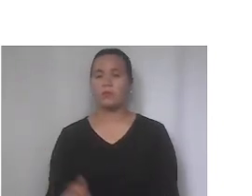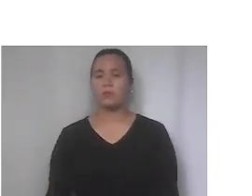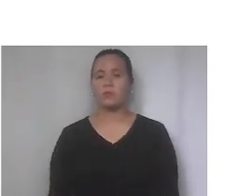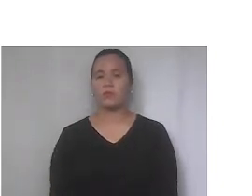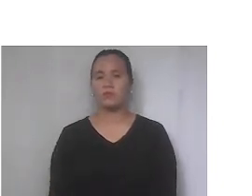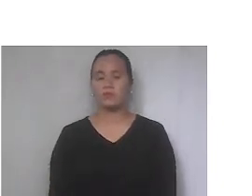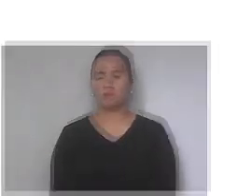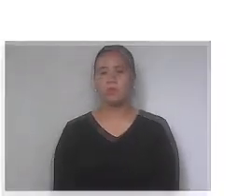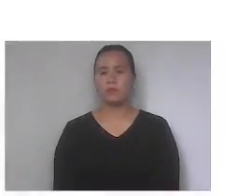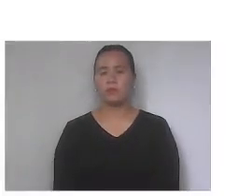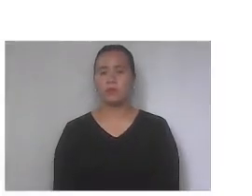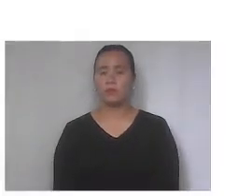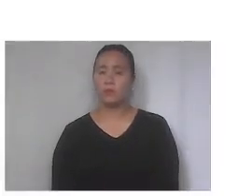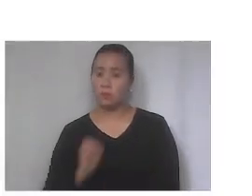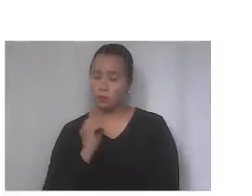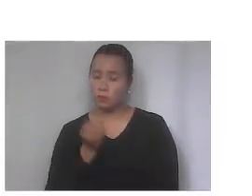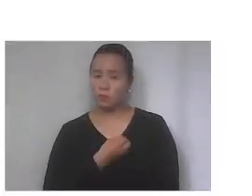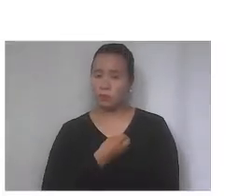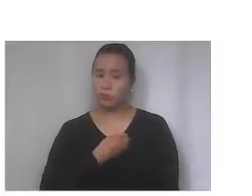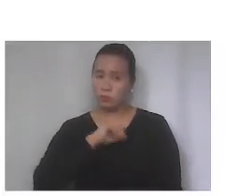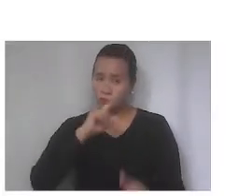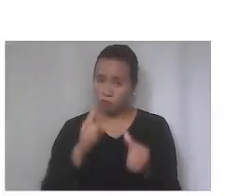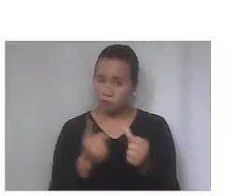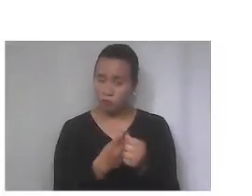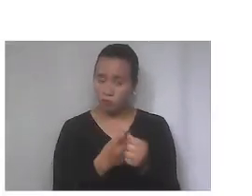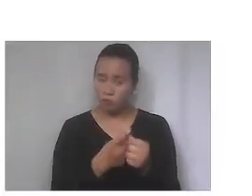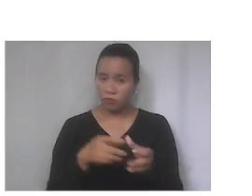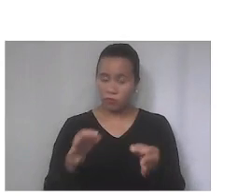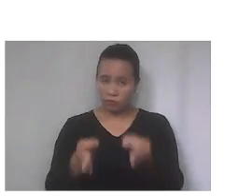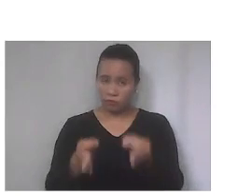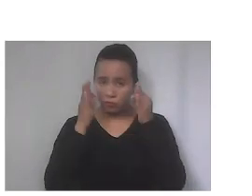using Microsoft Learning tools.